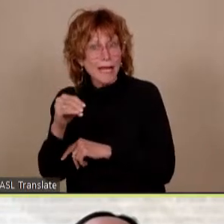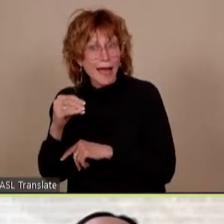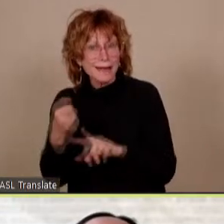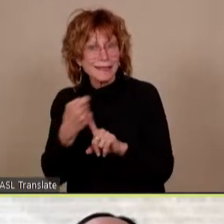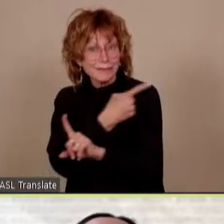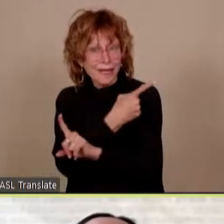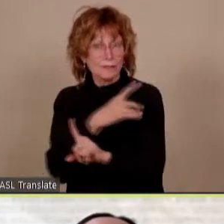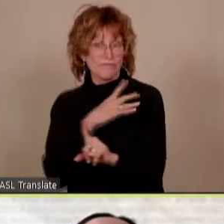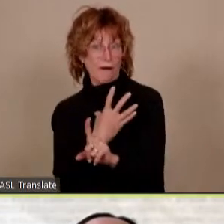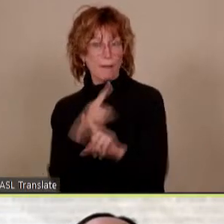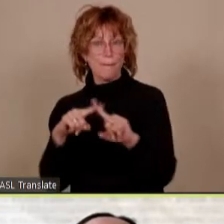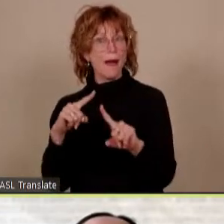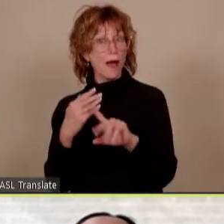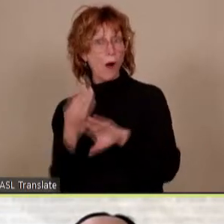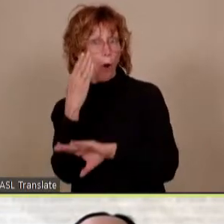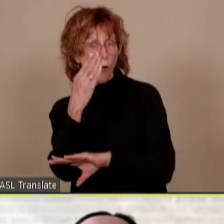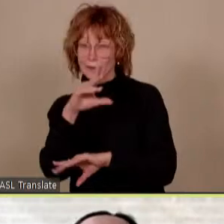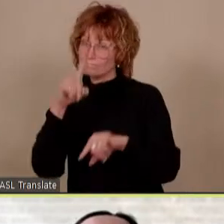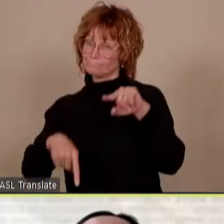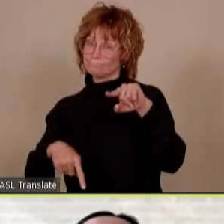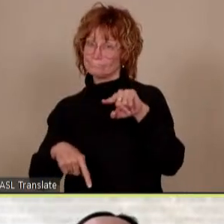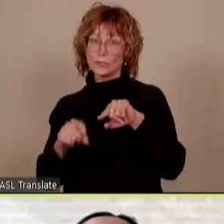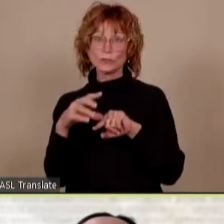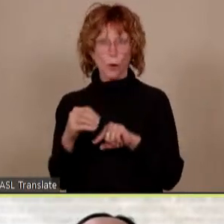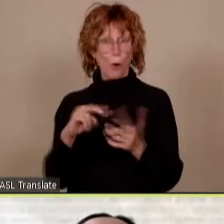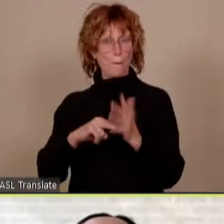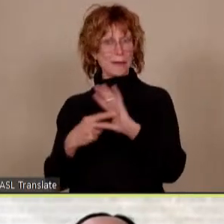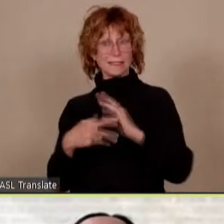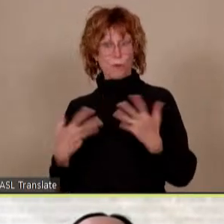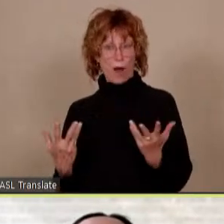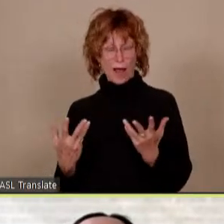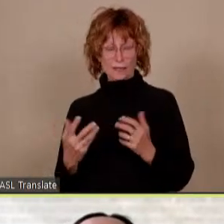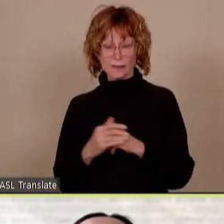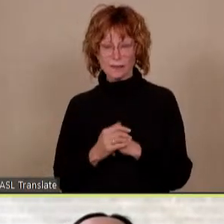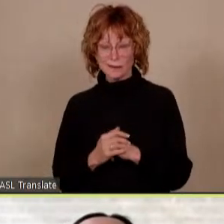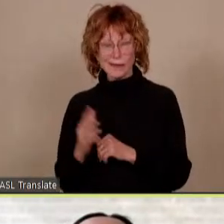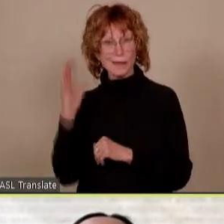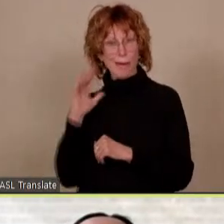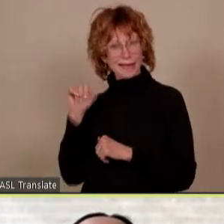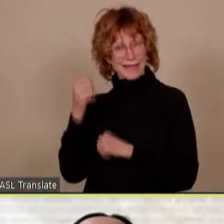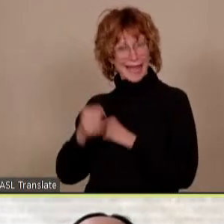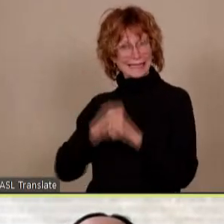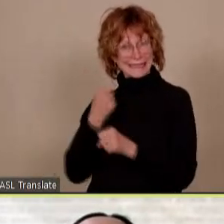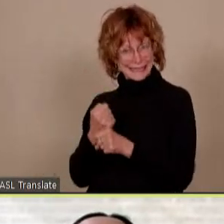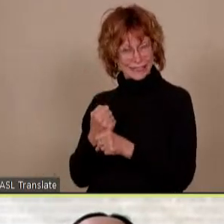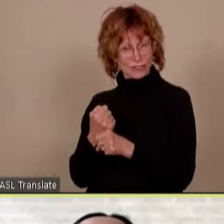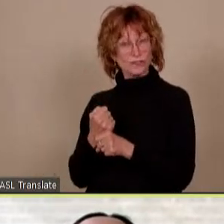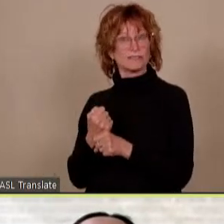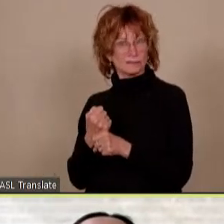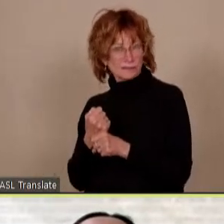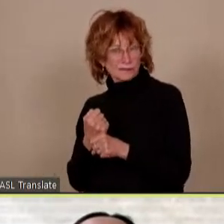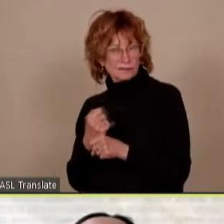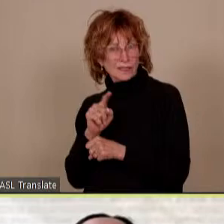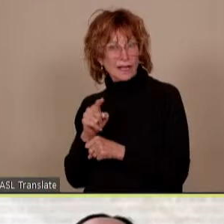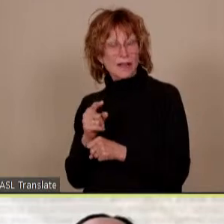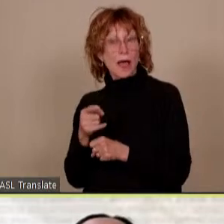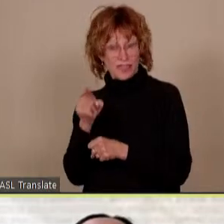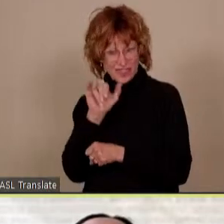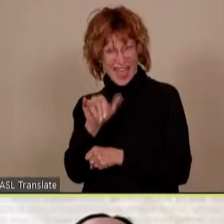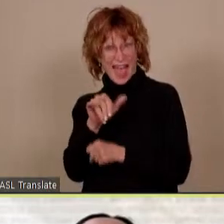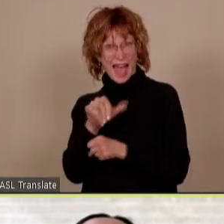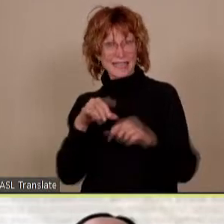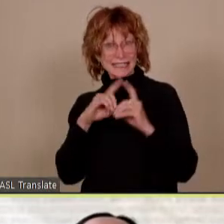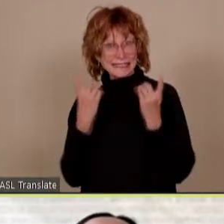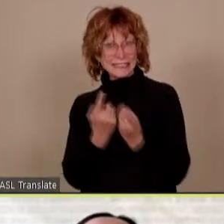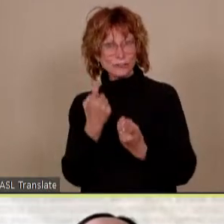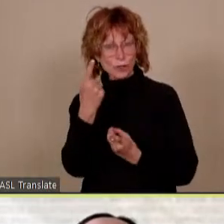districts. So what that tells you is that in the past 10 years, there has been considerable growth in